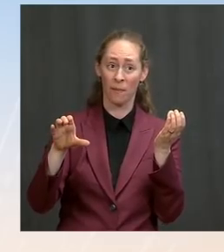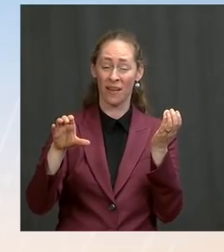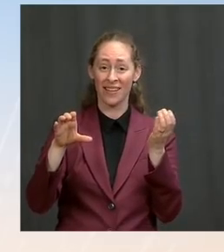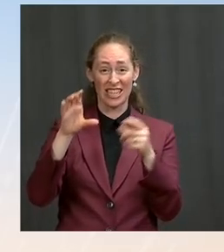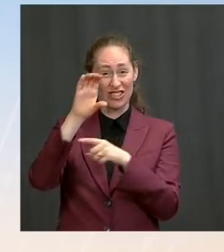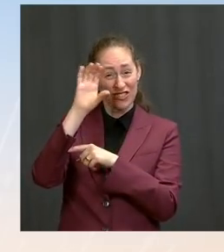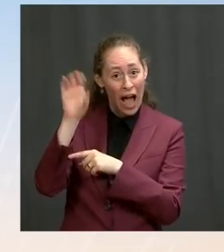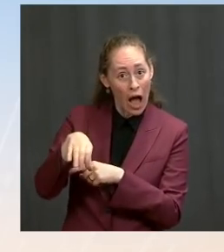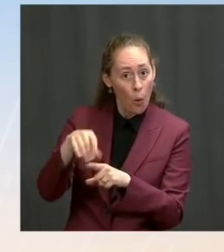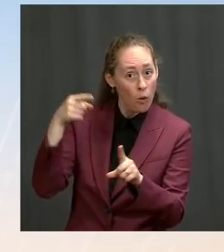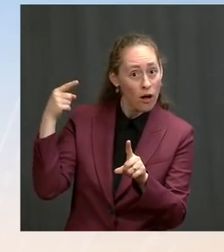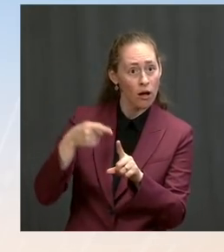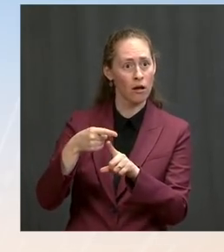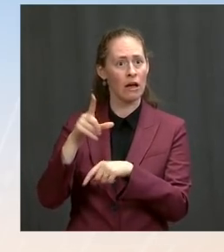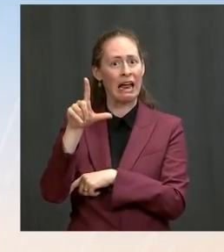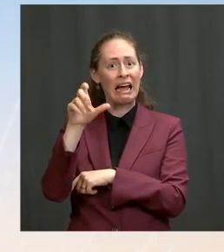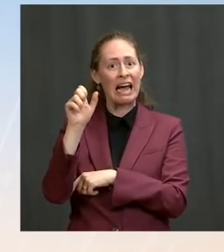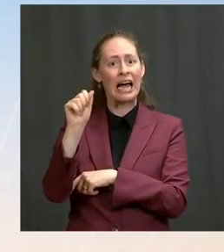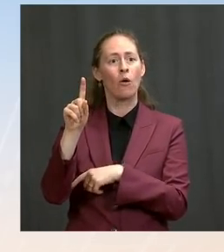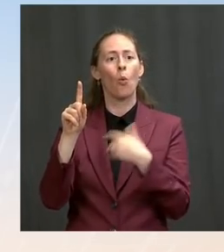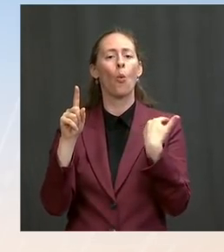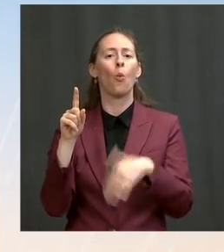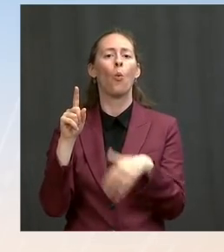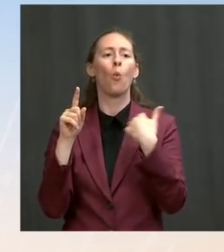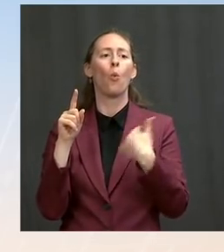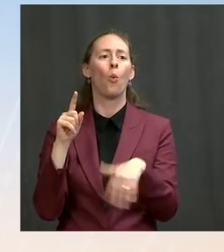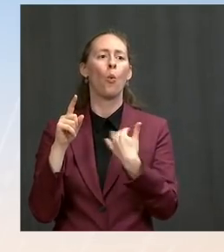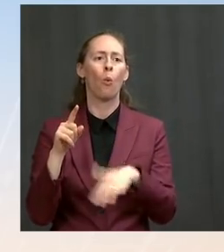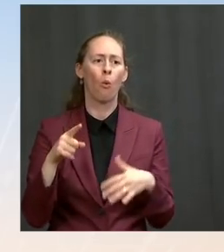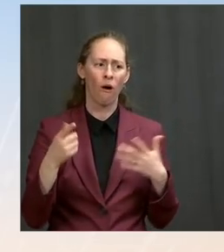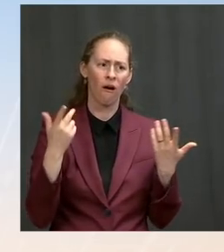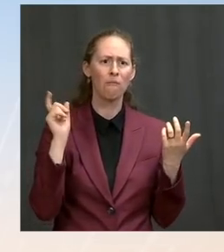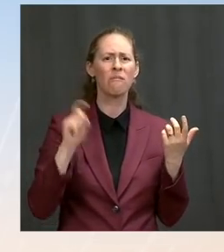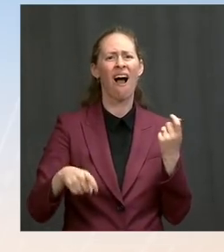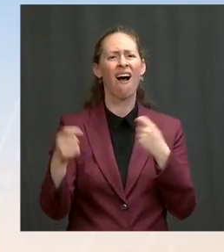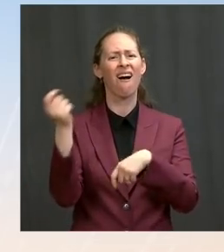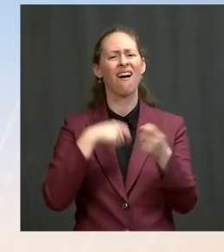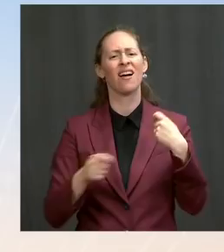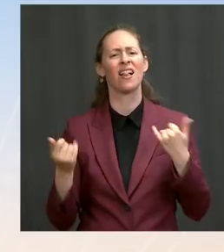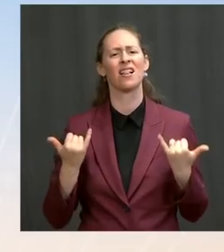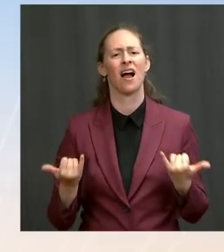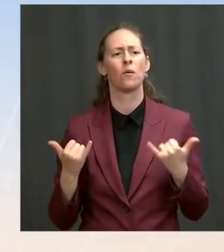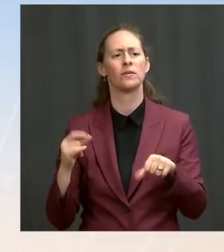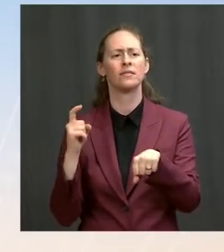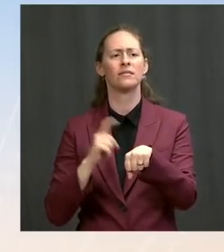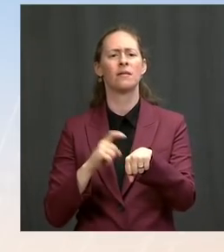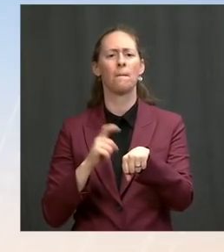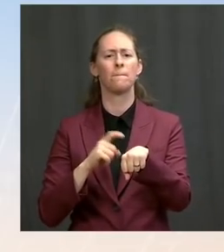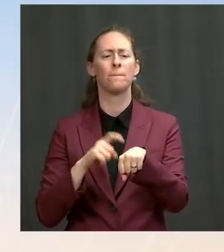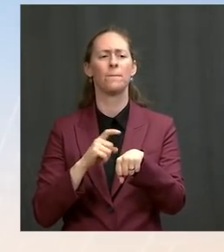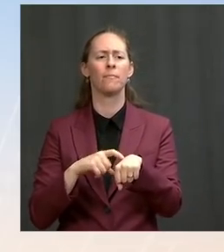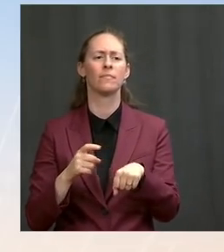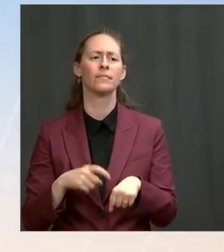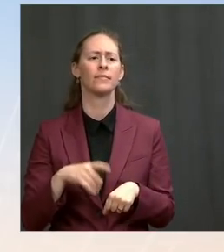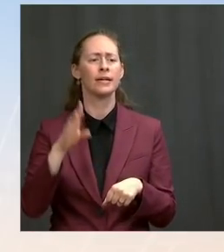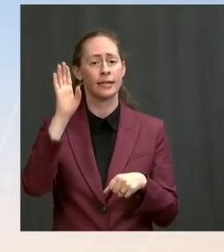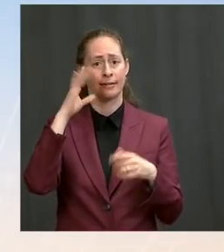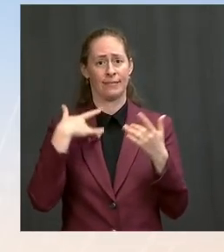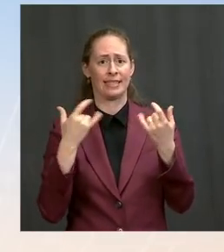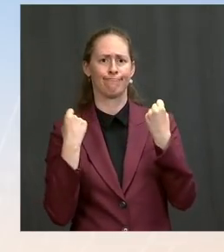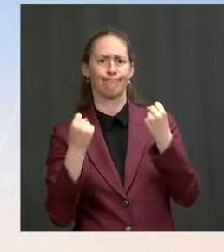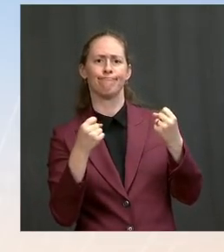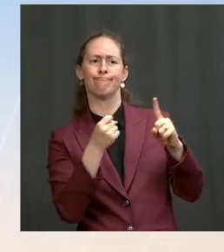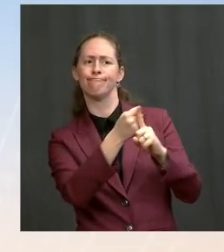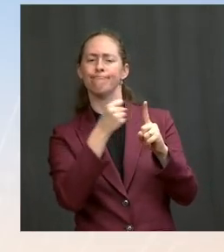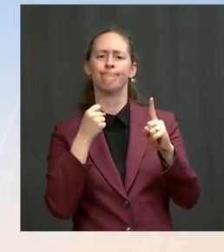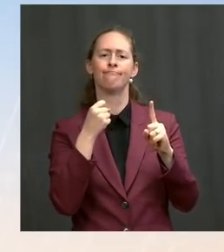address the urgent need for lead pipe replacement. We know that low-income people and communities of color are disproportionately at